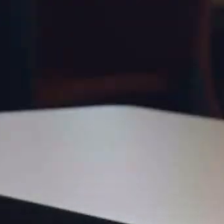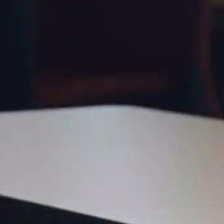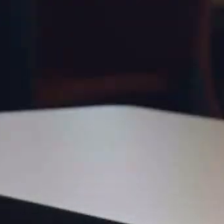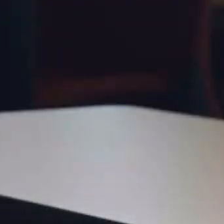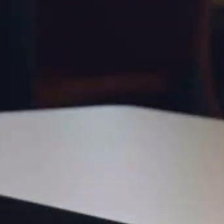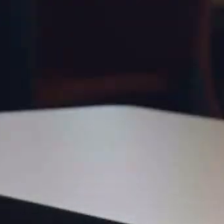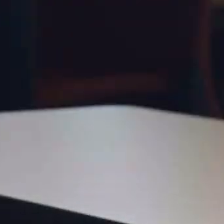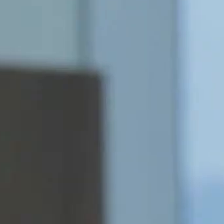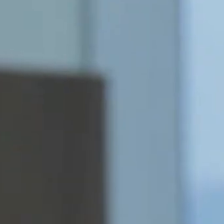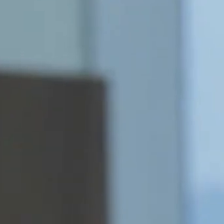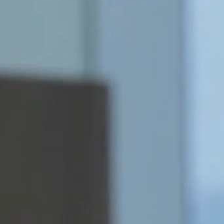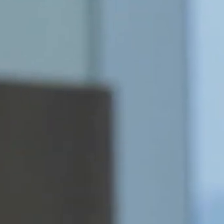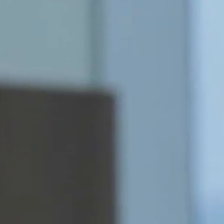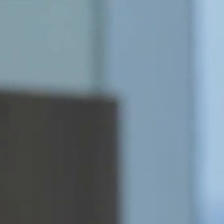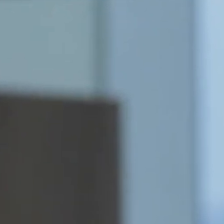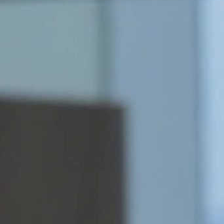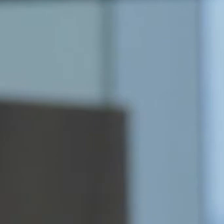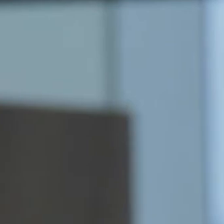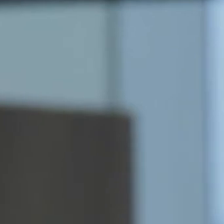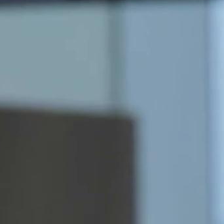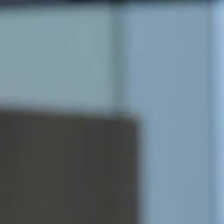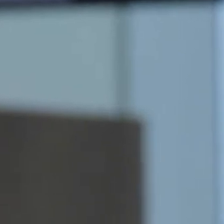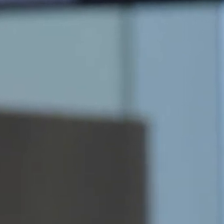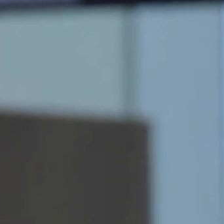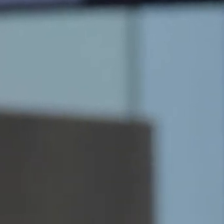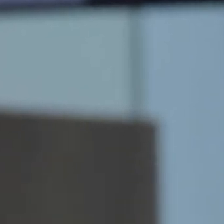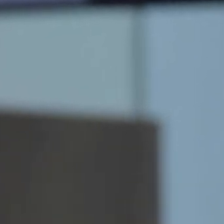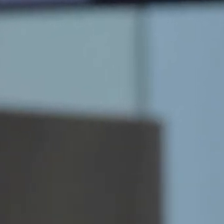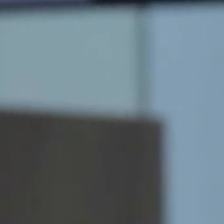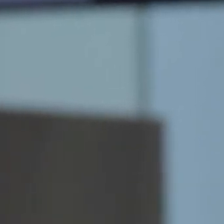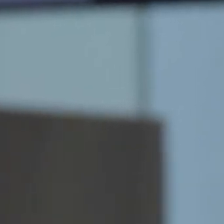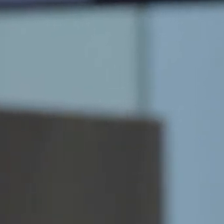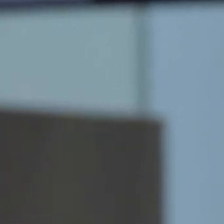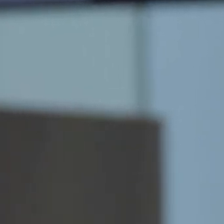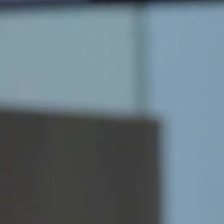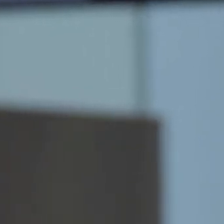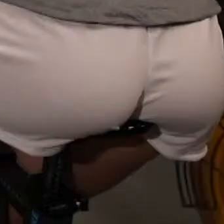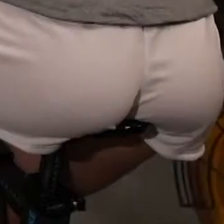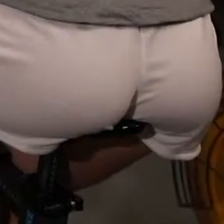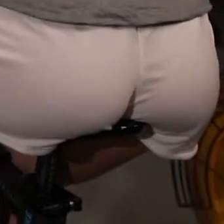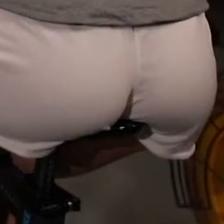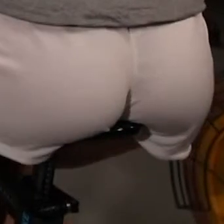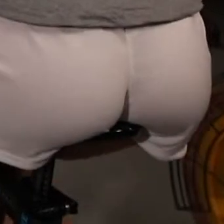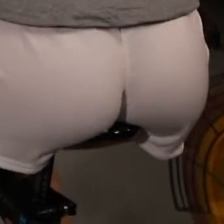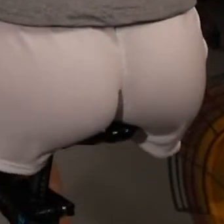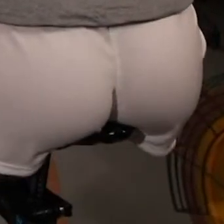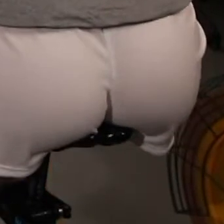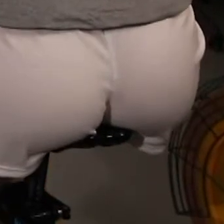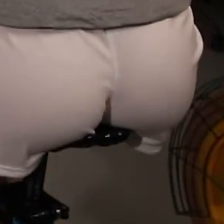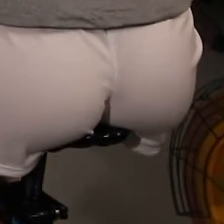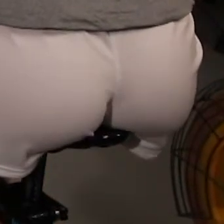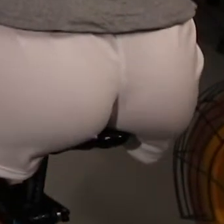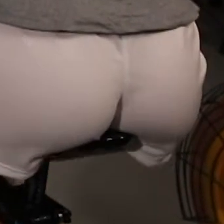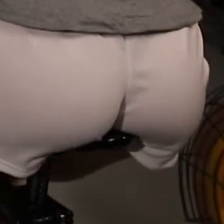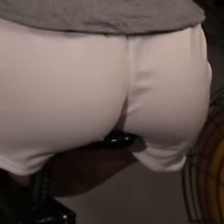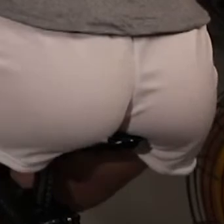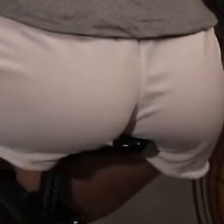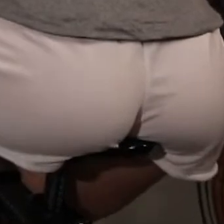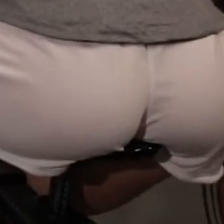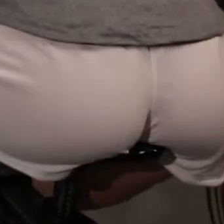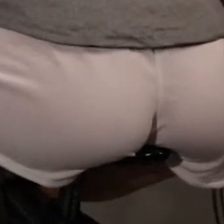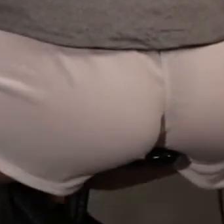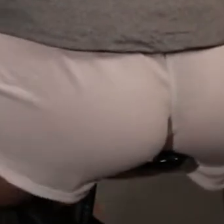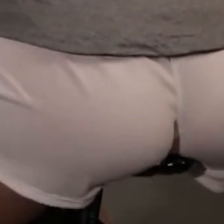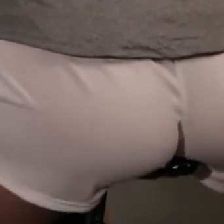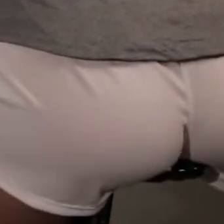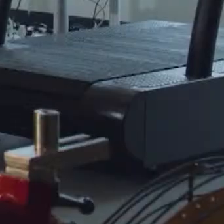these opportunities for undergraduate students. Well, we have so many opportunities here. When you look at our facilities, we've really designed the facilities so you